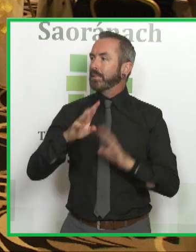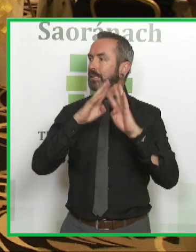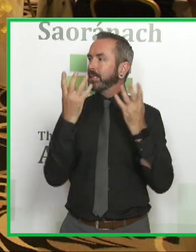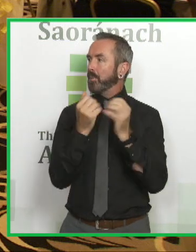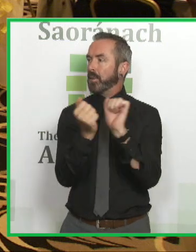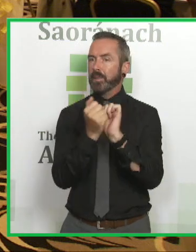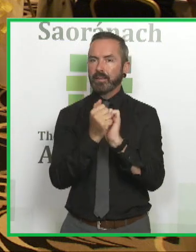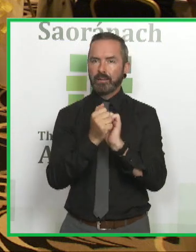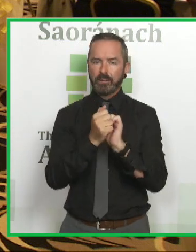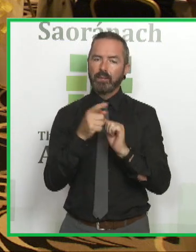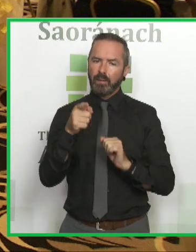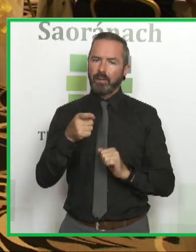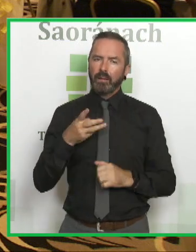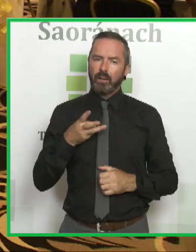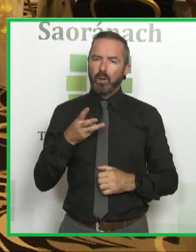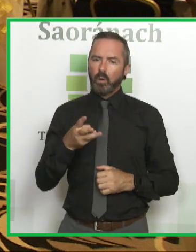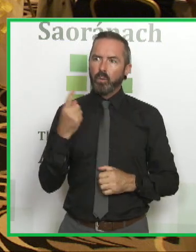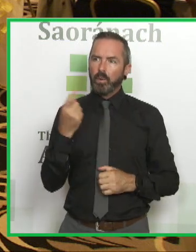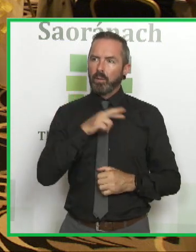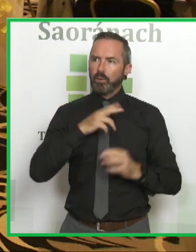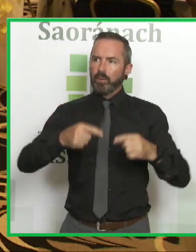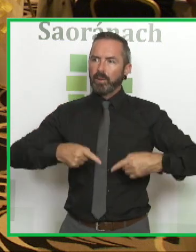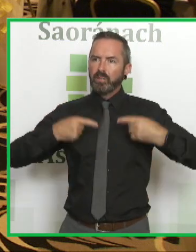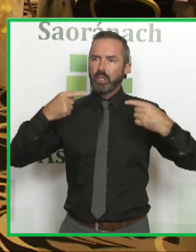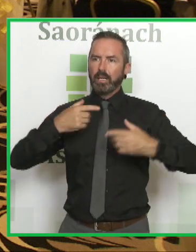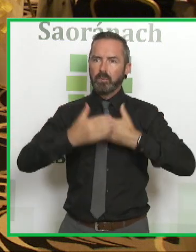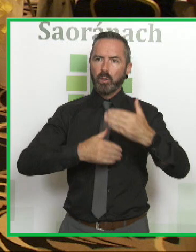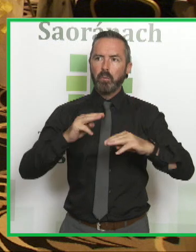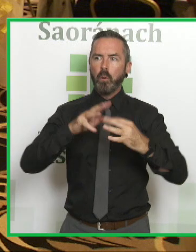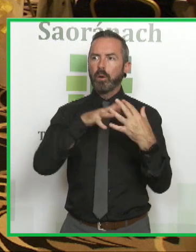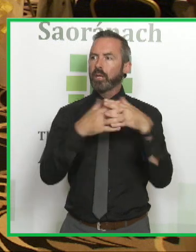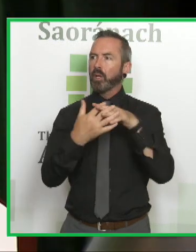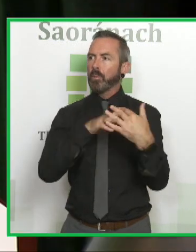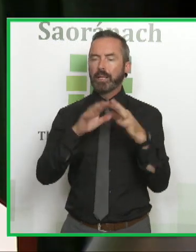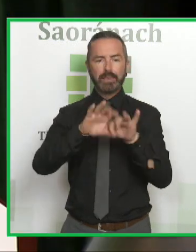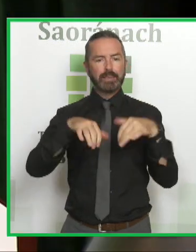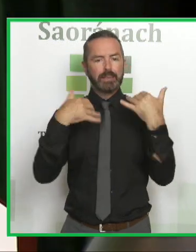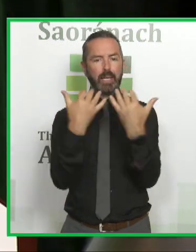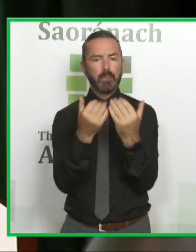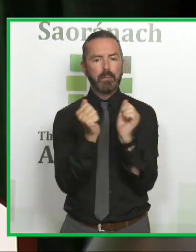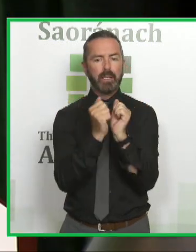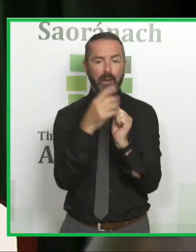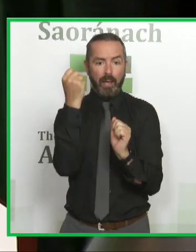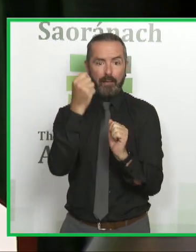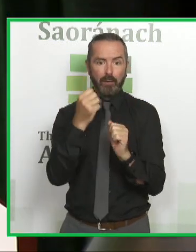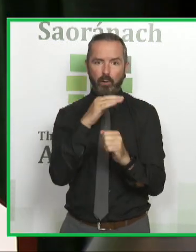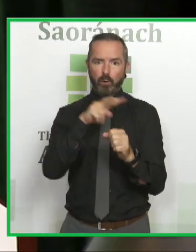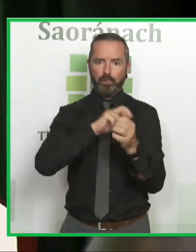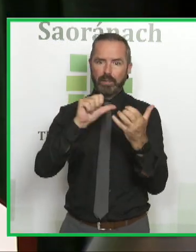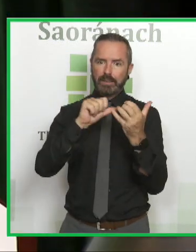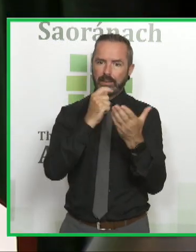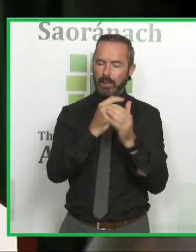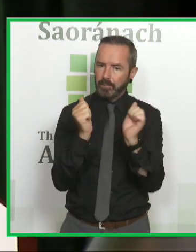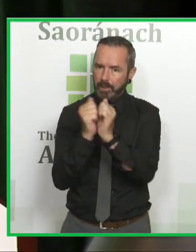it was and always was going to be quite a challenge and probably one of the more complex Assembly meetings that we will have of our 6 Assembly